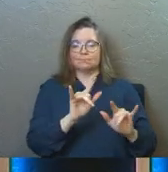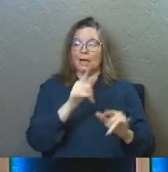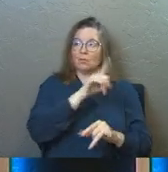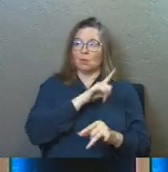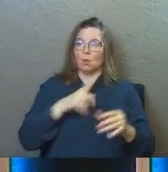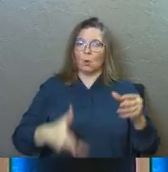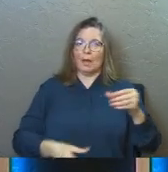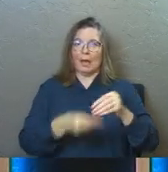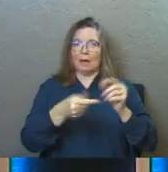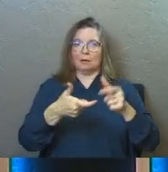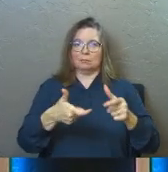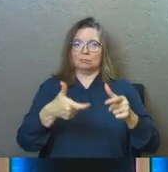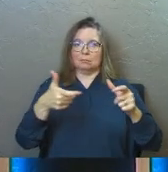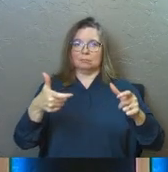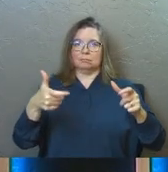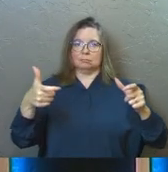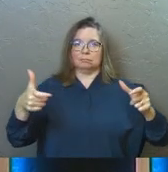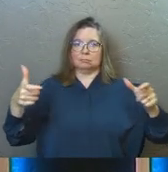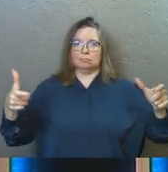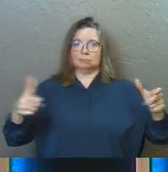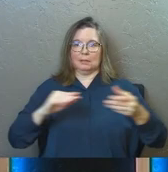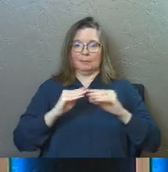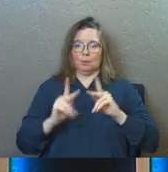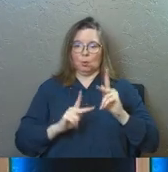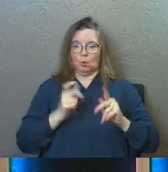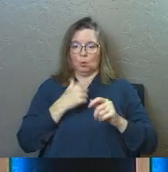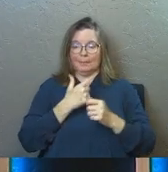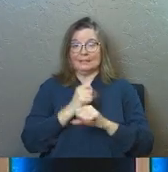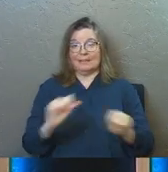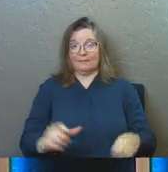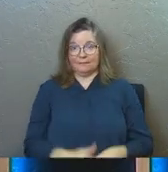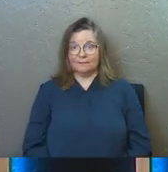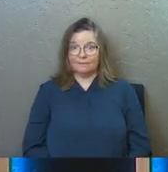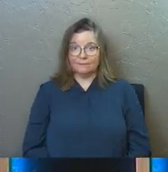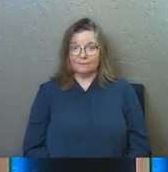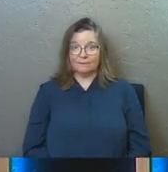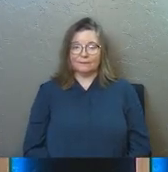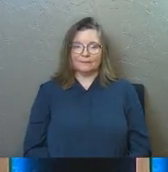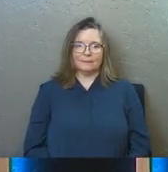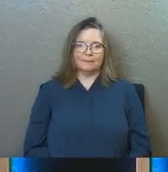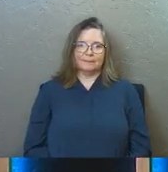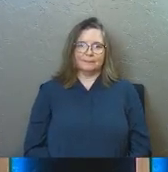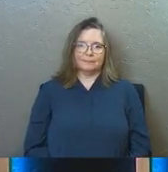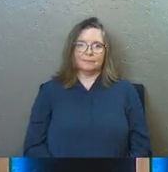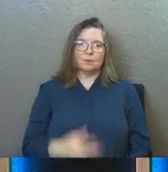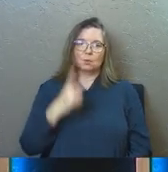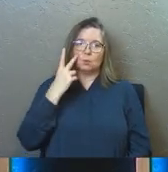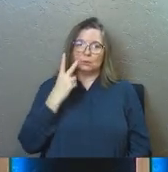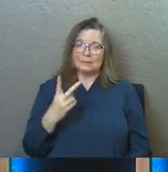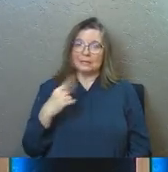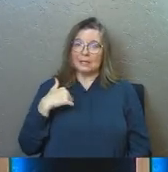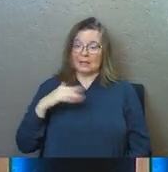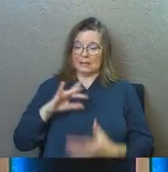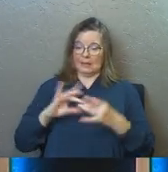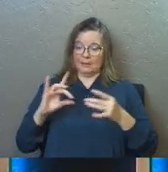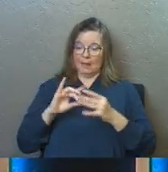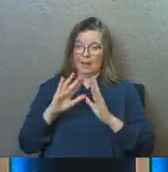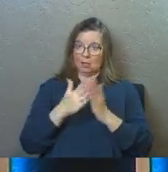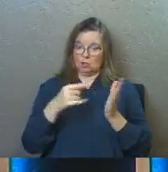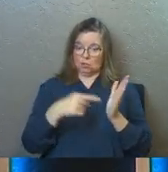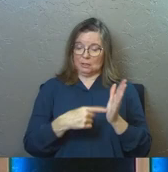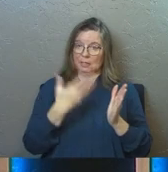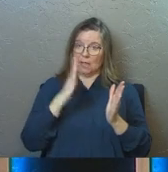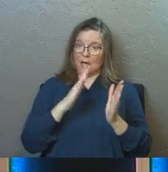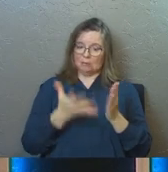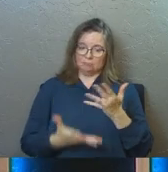Lord added to their number day by day those who were being saved." those who are being saved. So we see in this passage here that